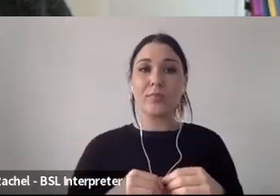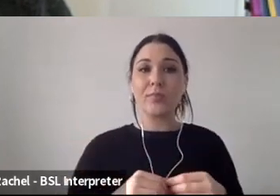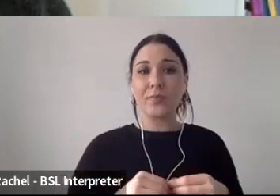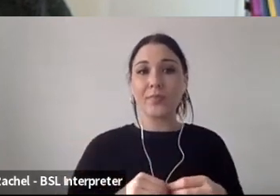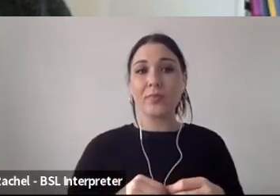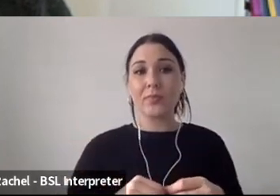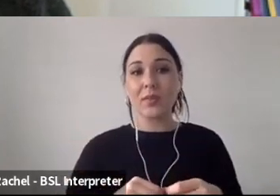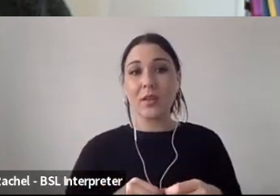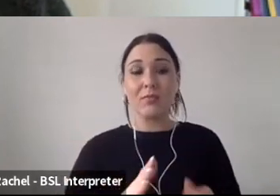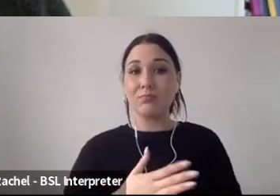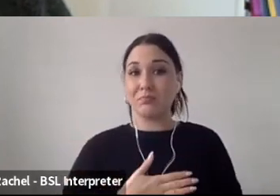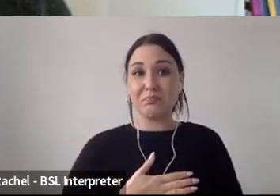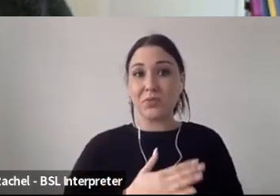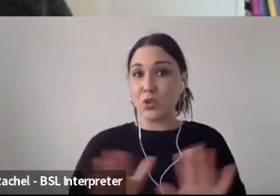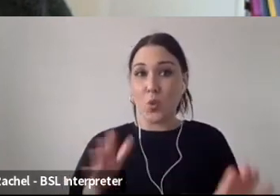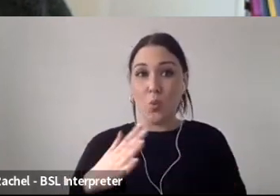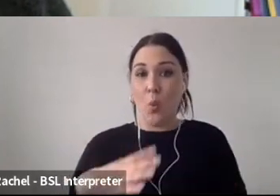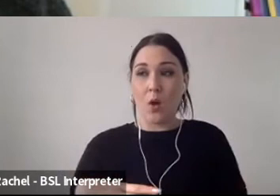but they don't want to admit it, of course,